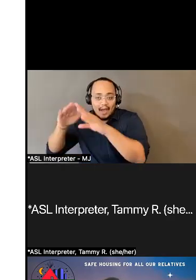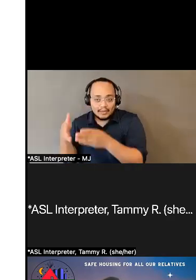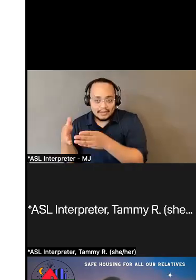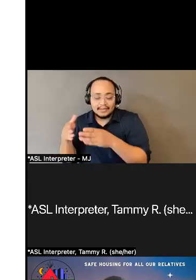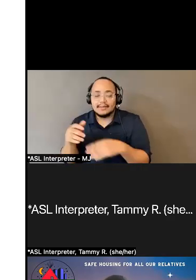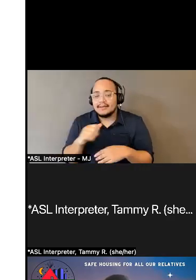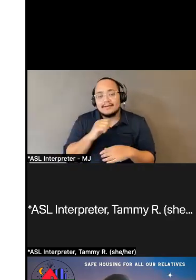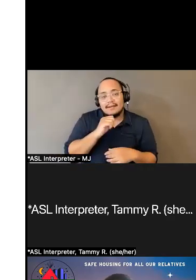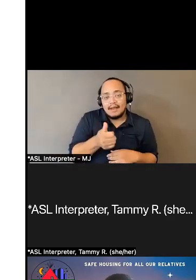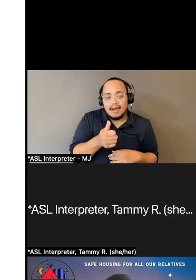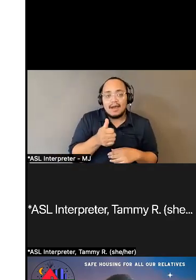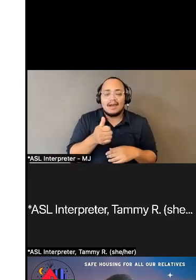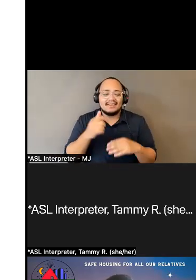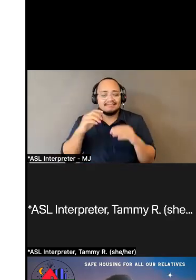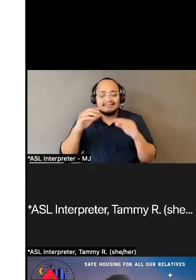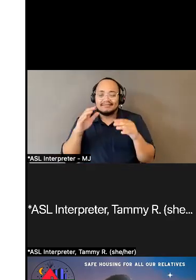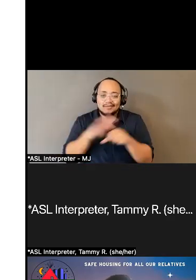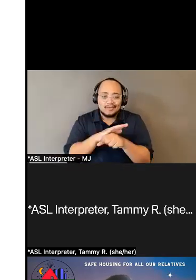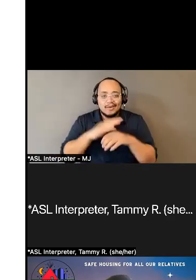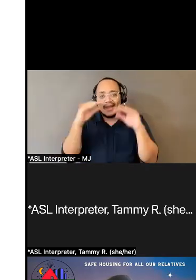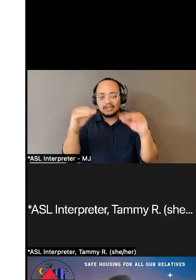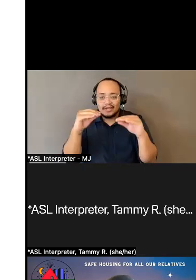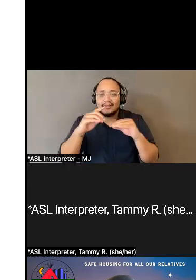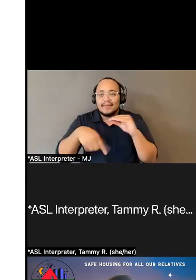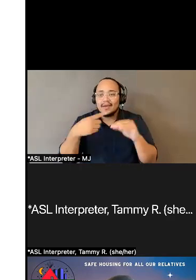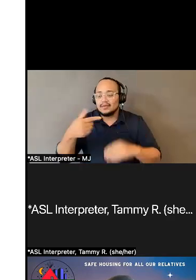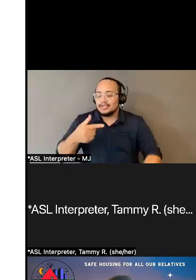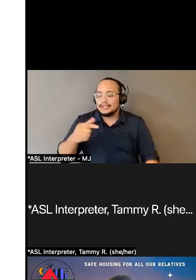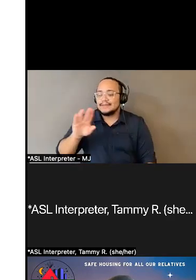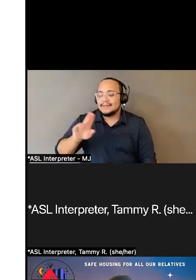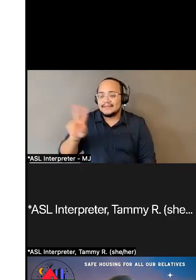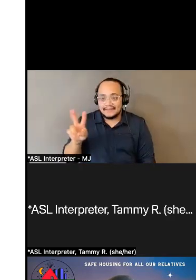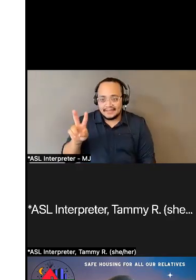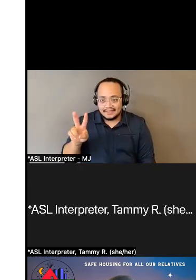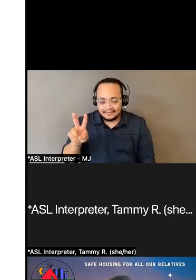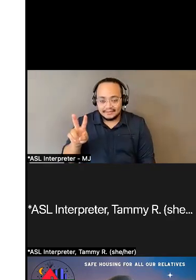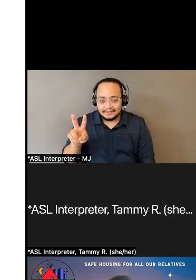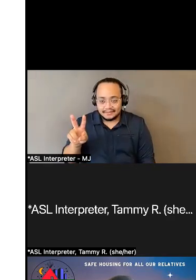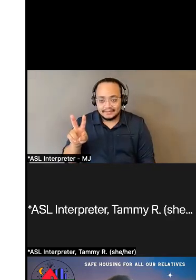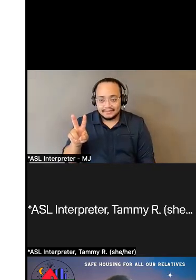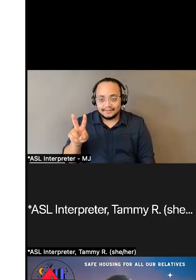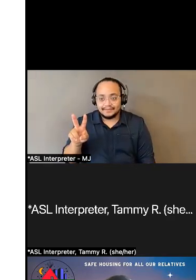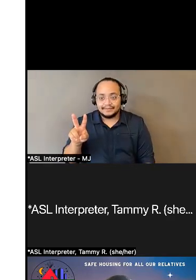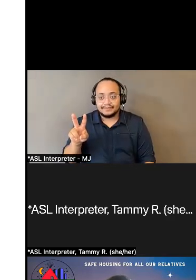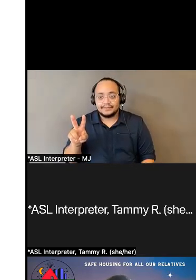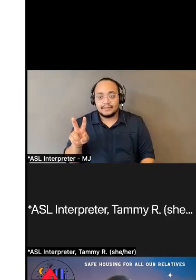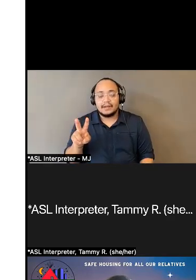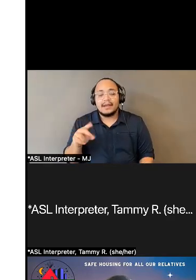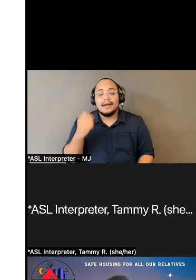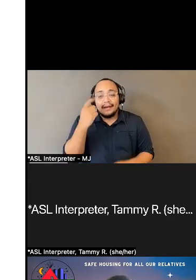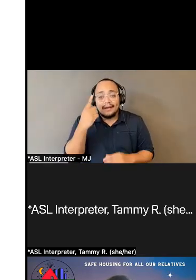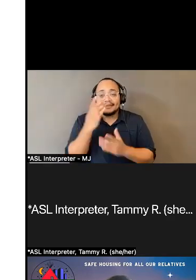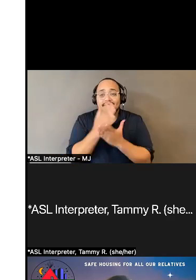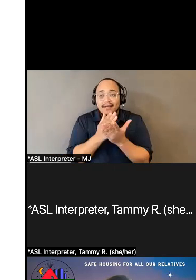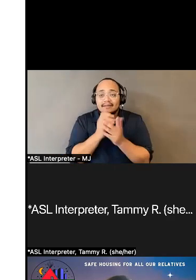not necessarily educated on gender-based violence. That is despite them also in certain situations